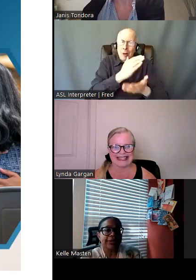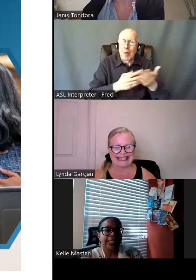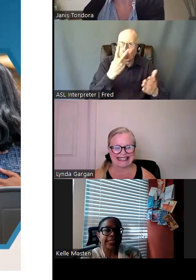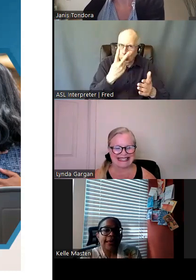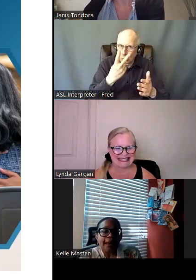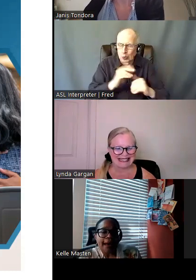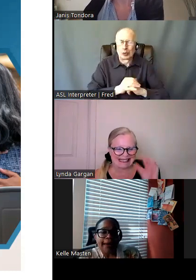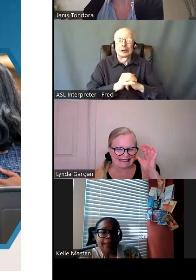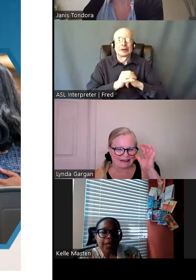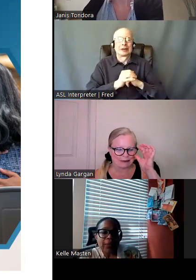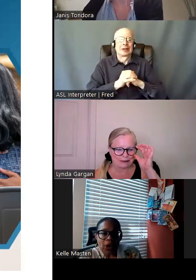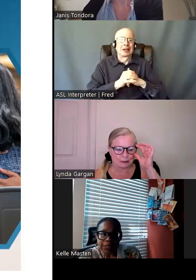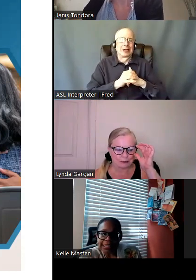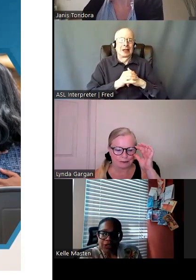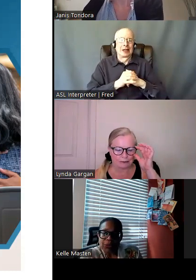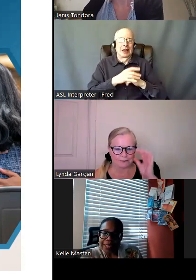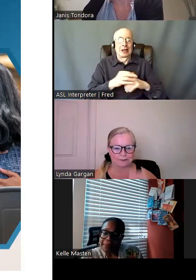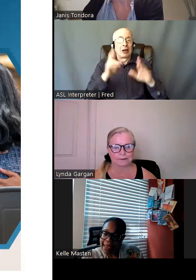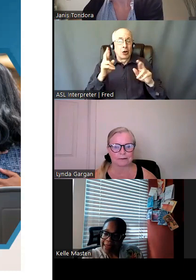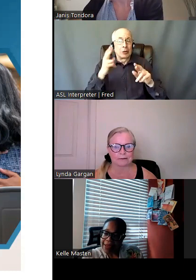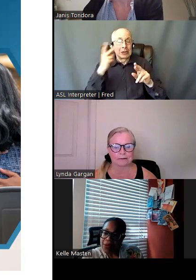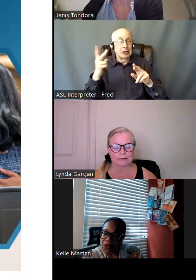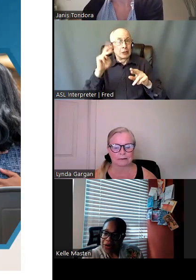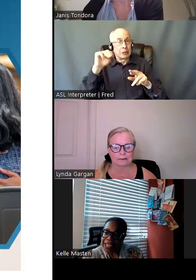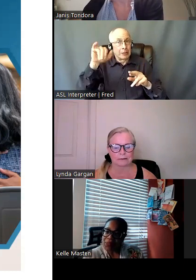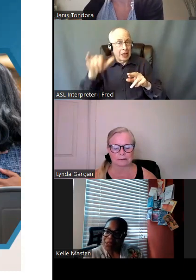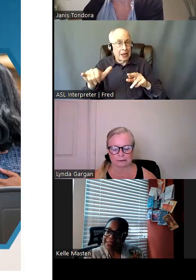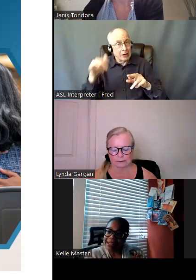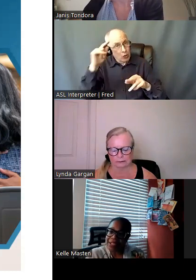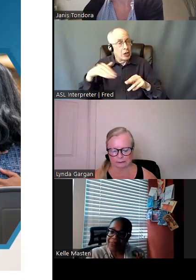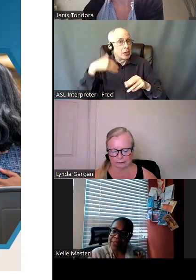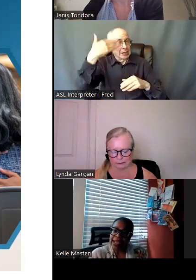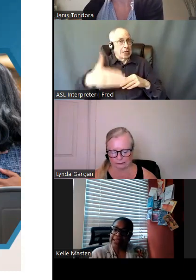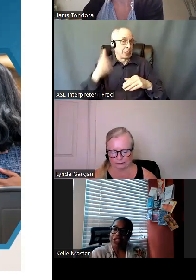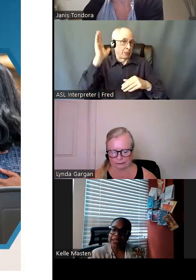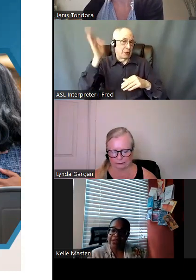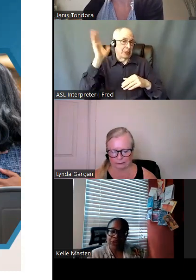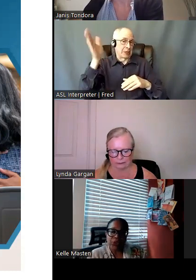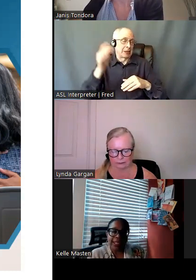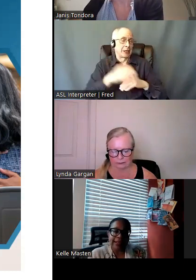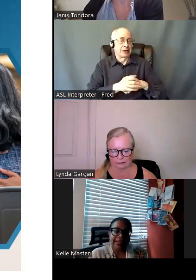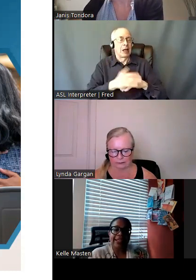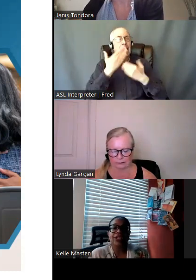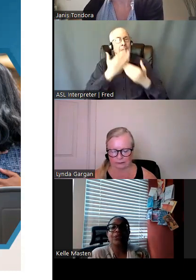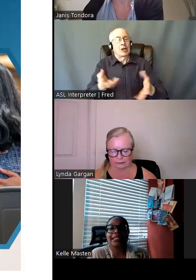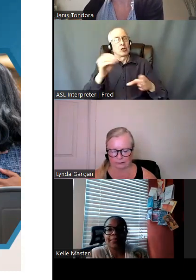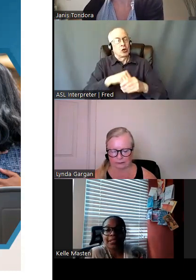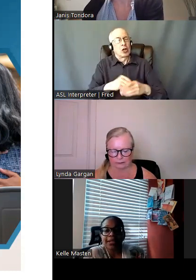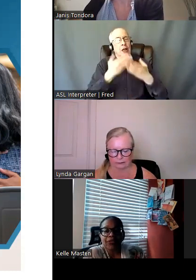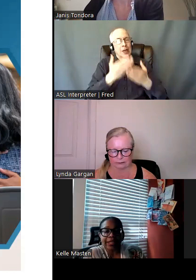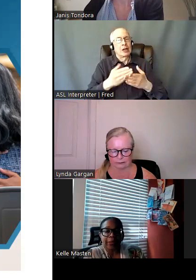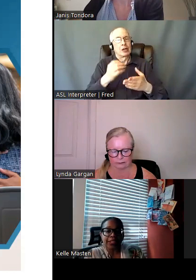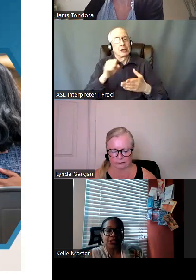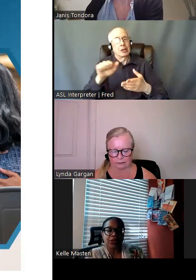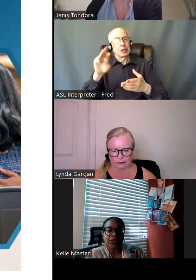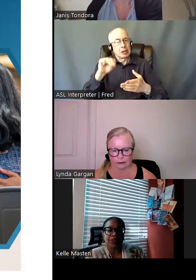learning series. And we hope to see you in May for our next presentation. Thank you again for joining us. Thank you, SAMHSA,